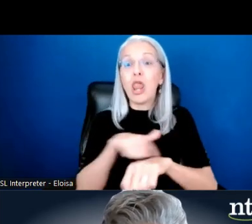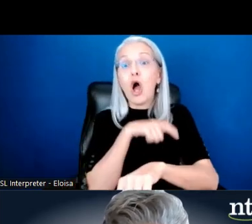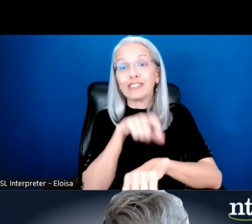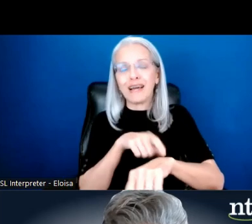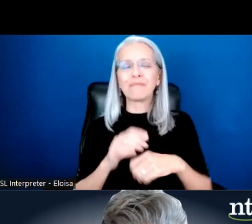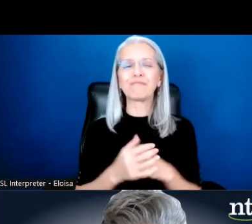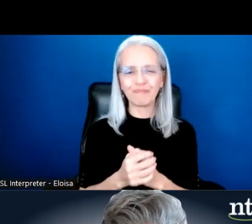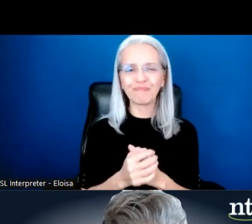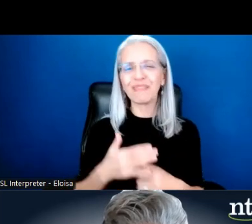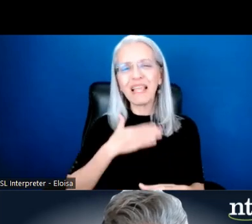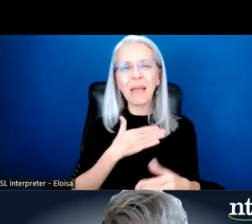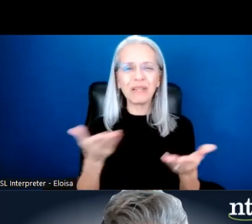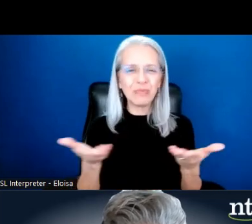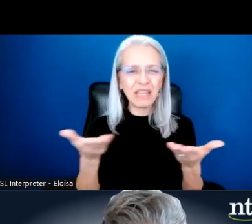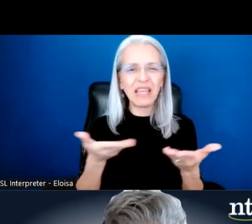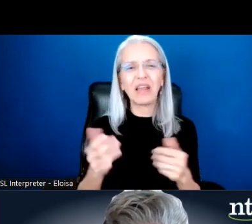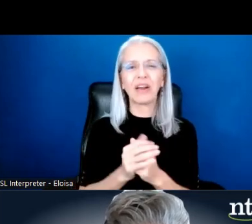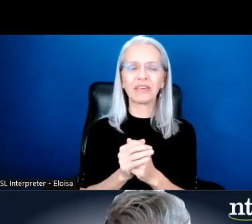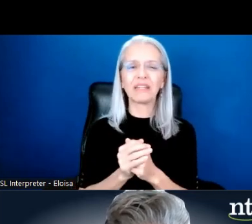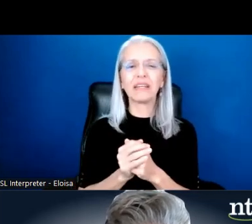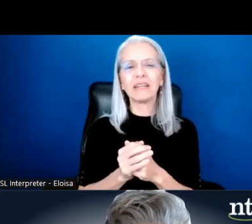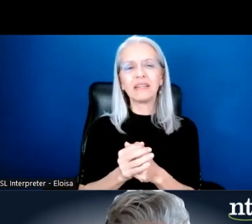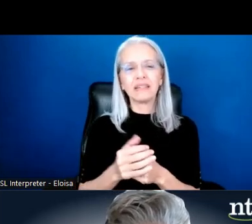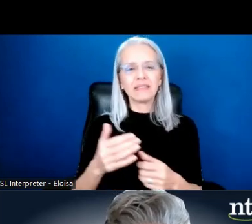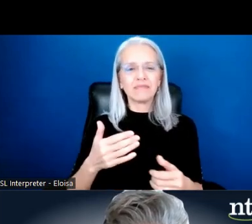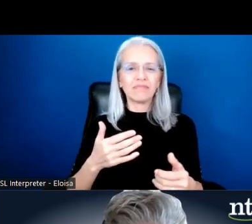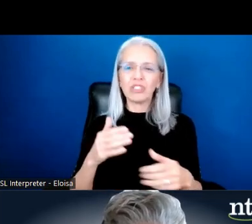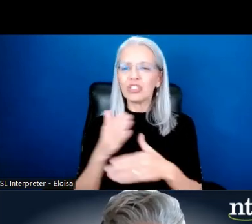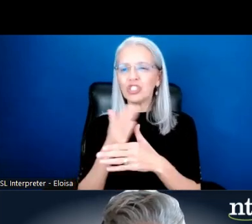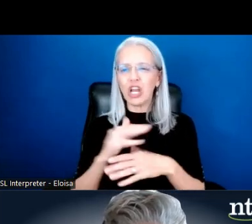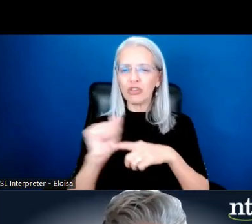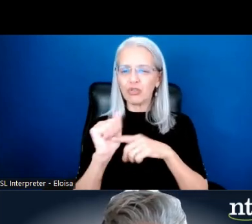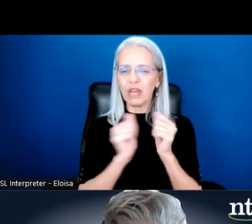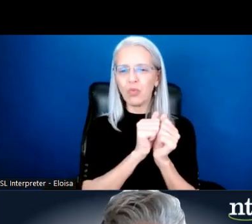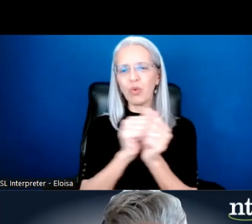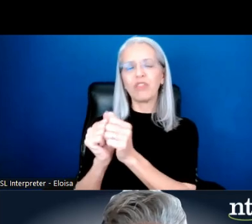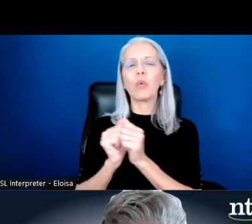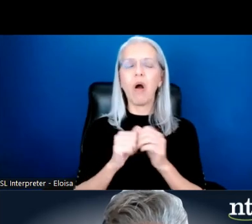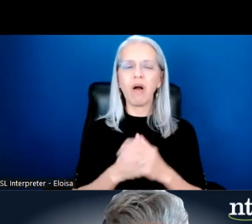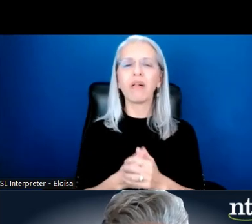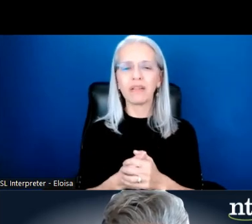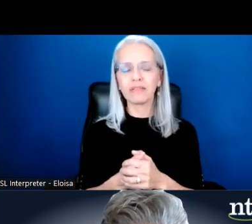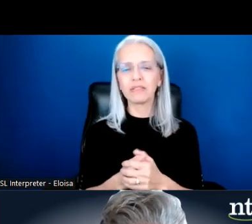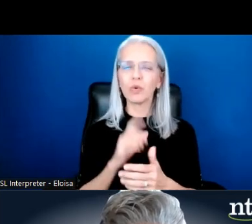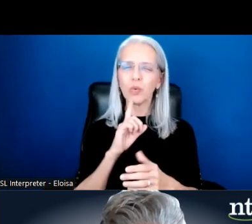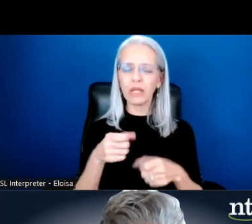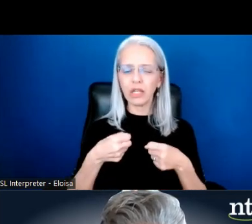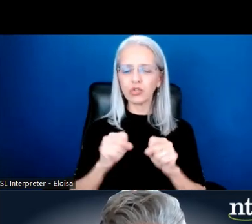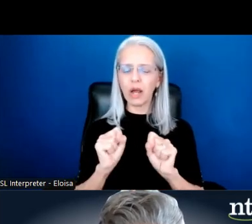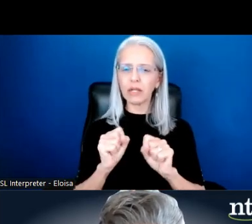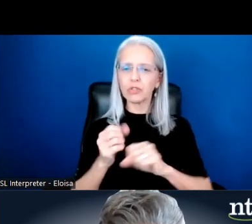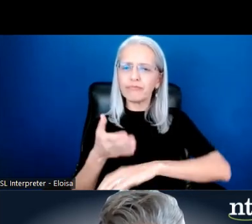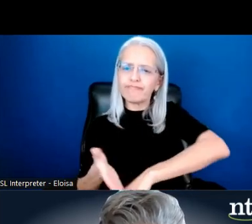Really happy to be here and share this training with you all, and really trying to increase